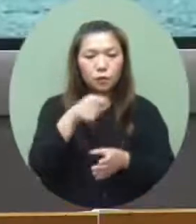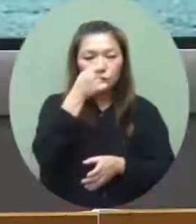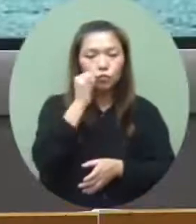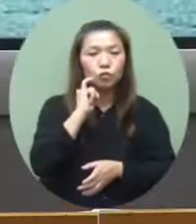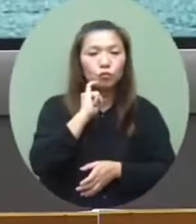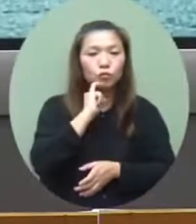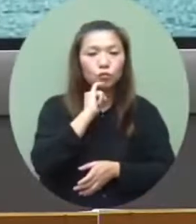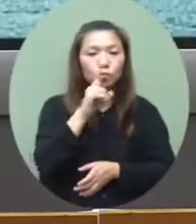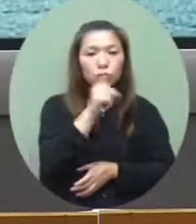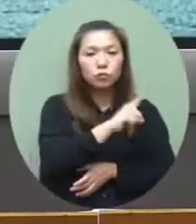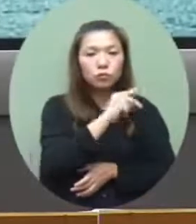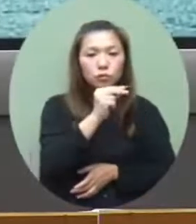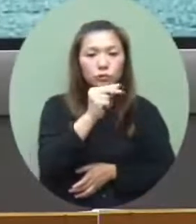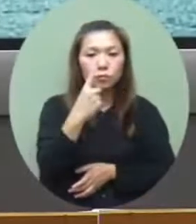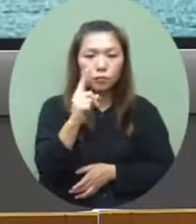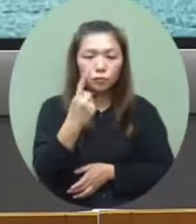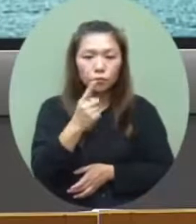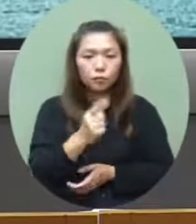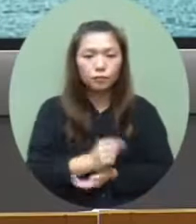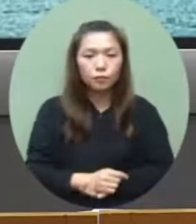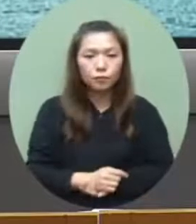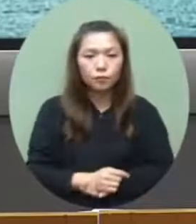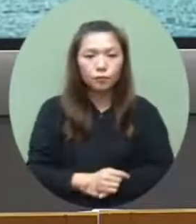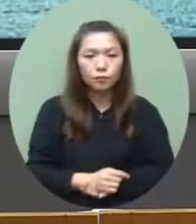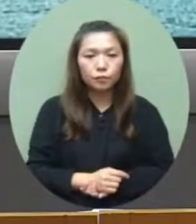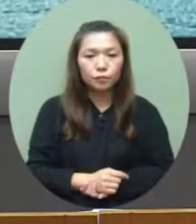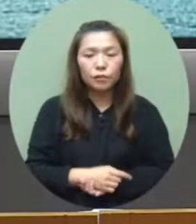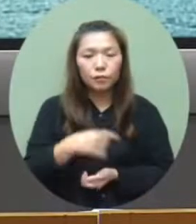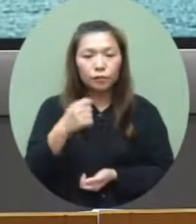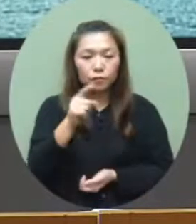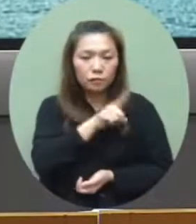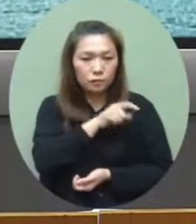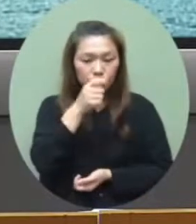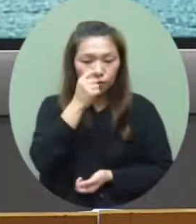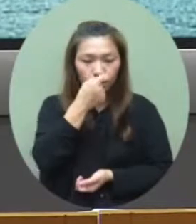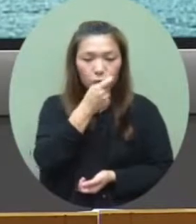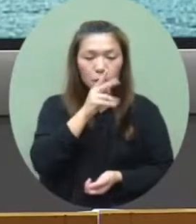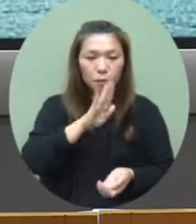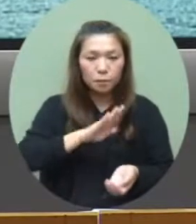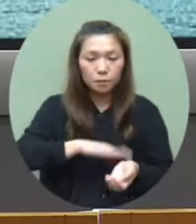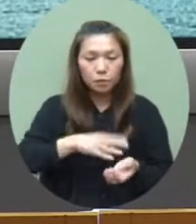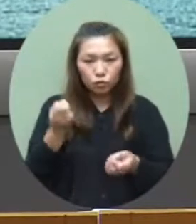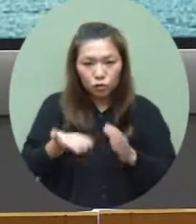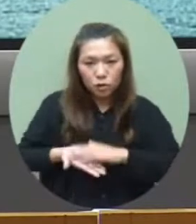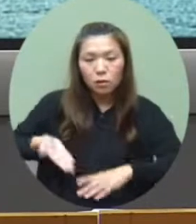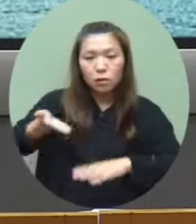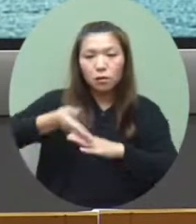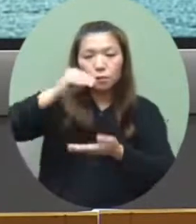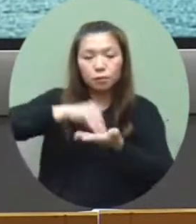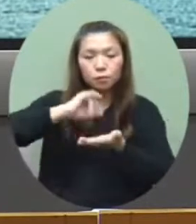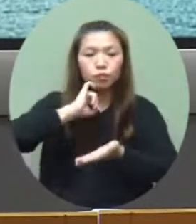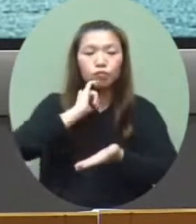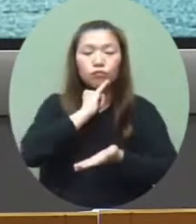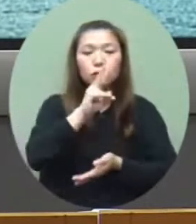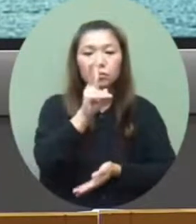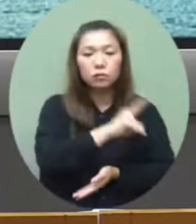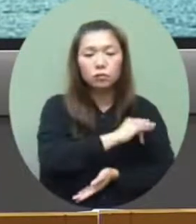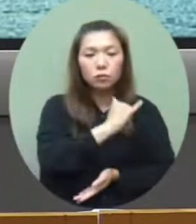4,321 local positive cases, including 1,711 PCR positive cases and